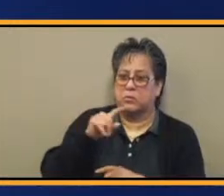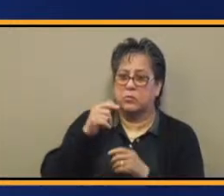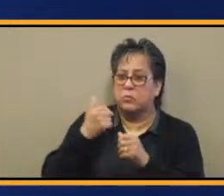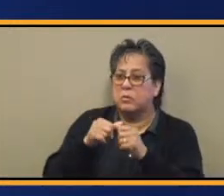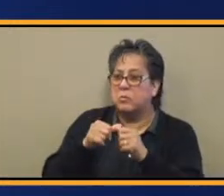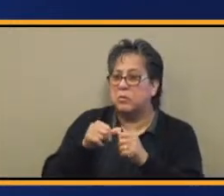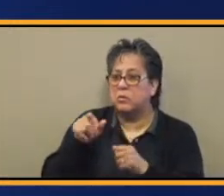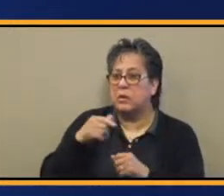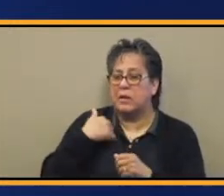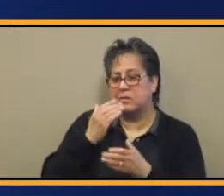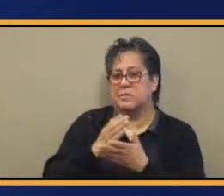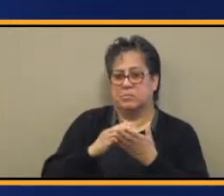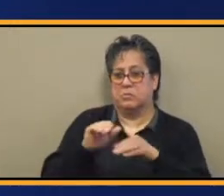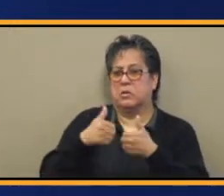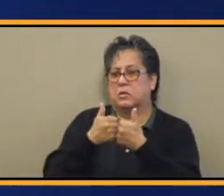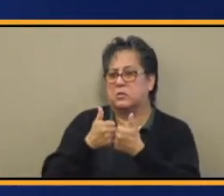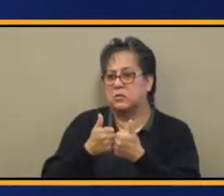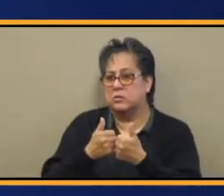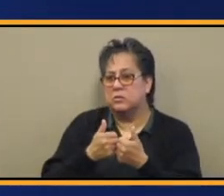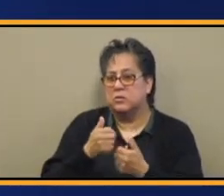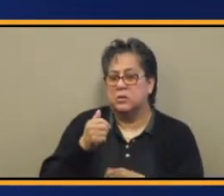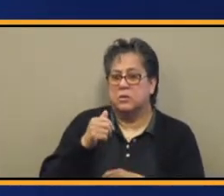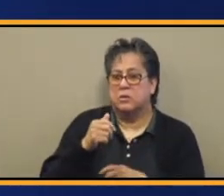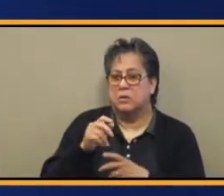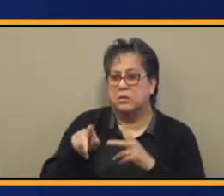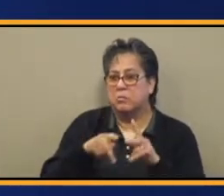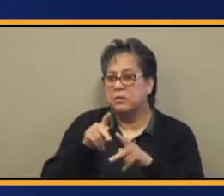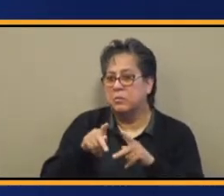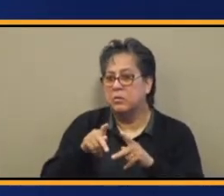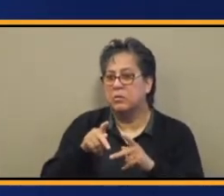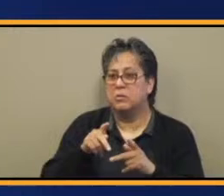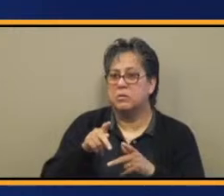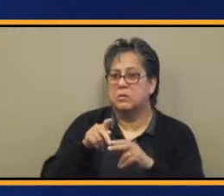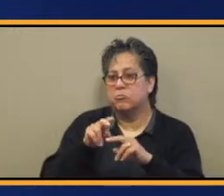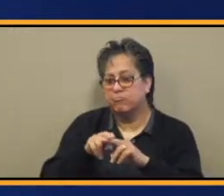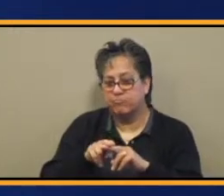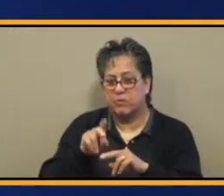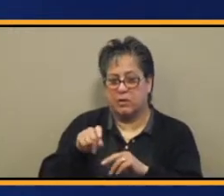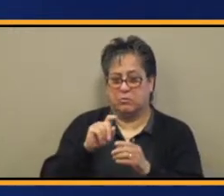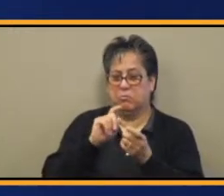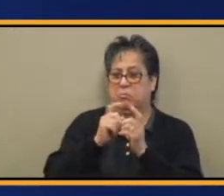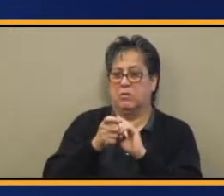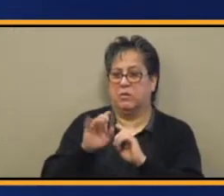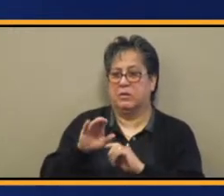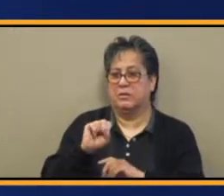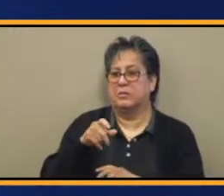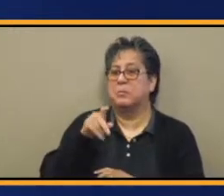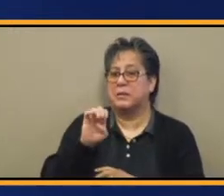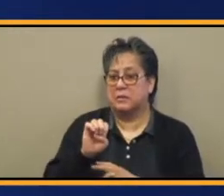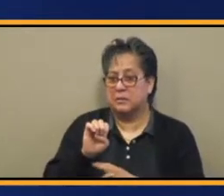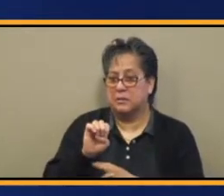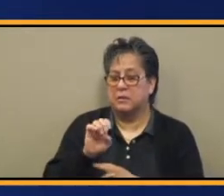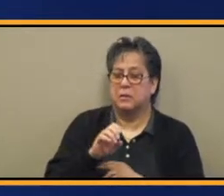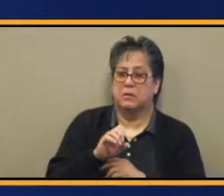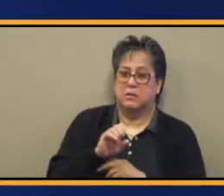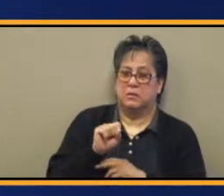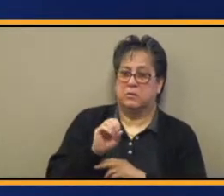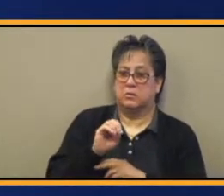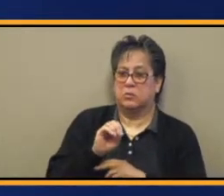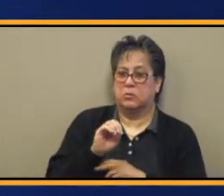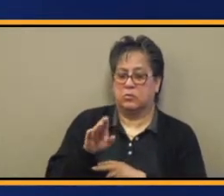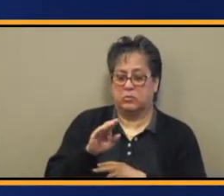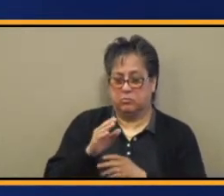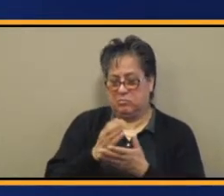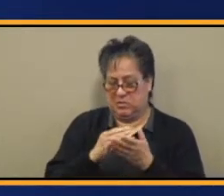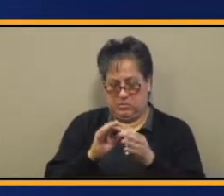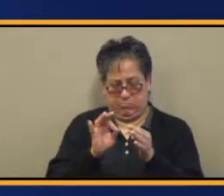they've seen some challenges, especially when the numbers do go up and they have to modify their space. So that there's language